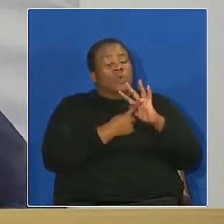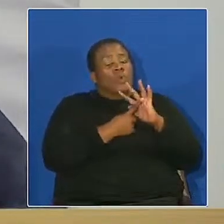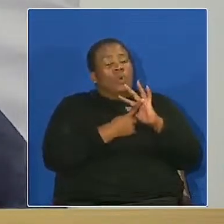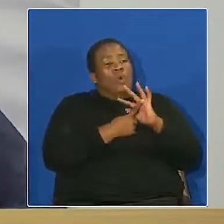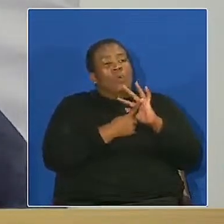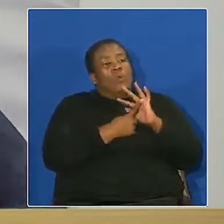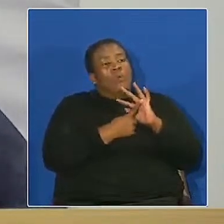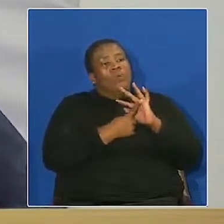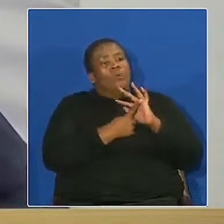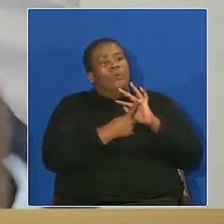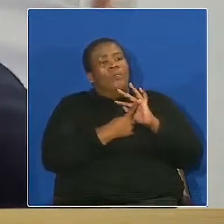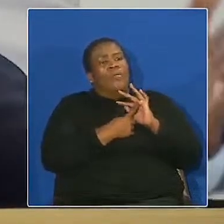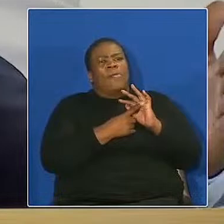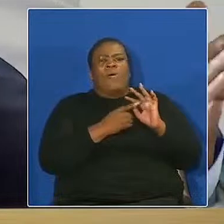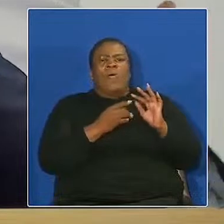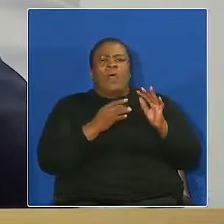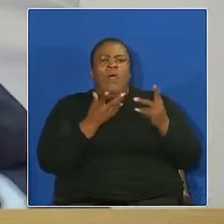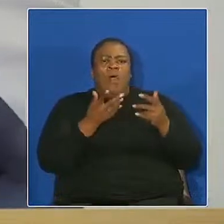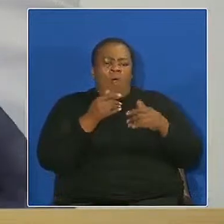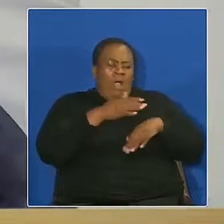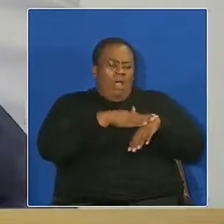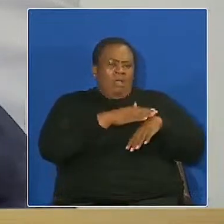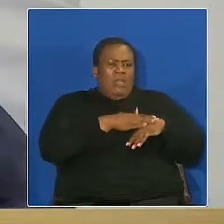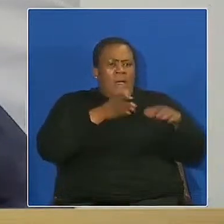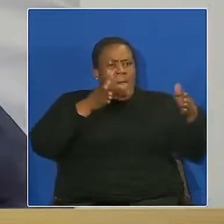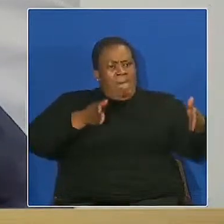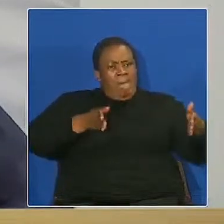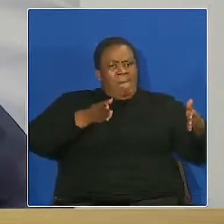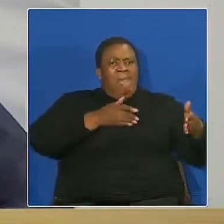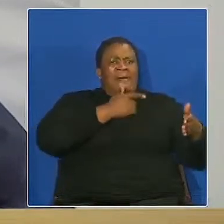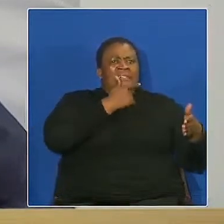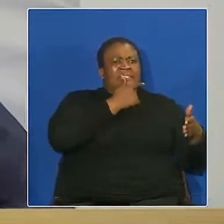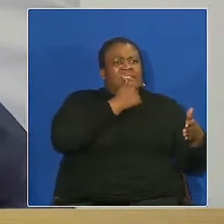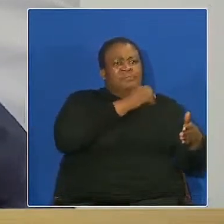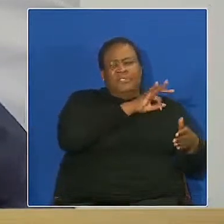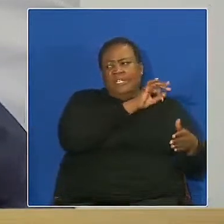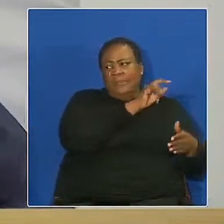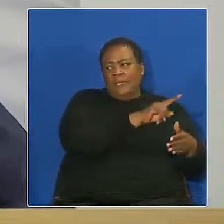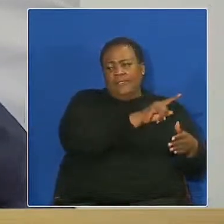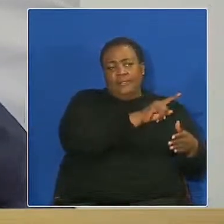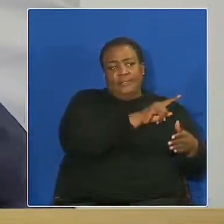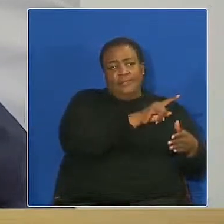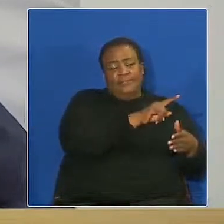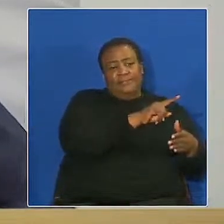how during this period from December 31st, how